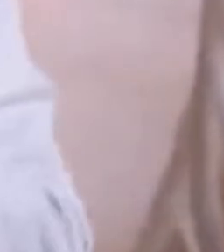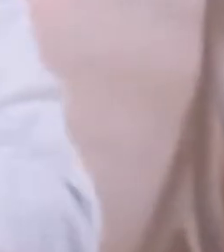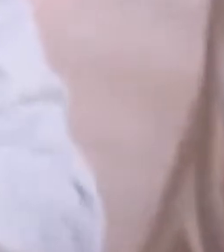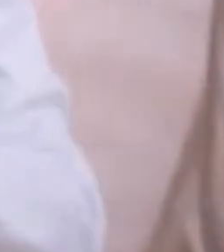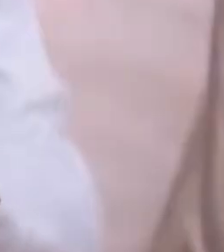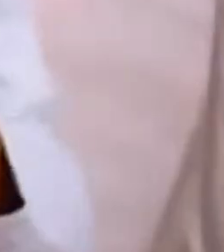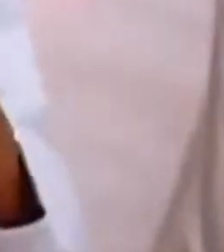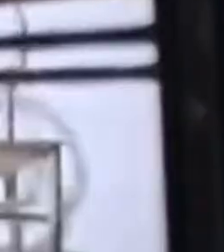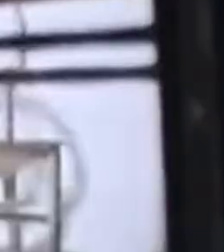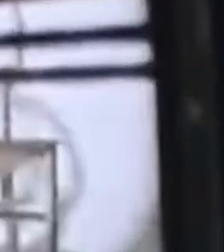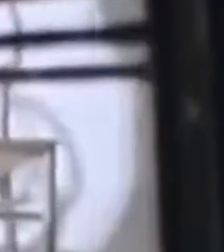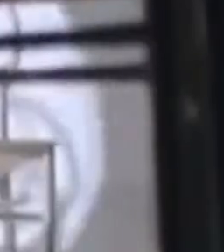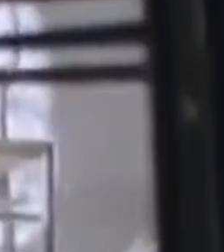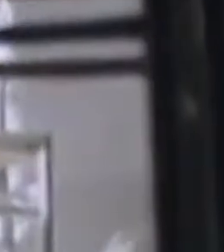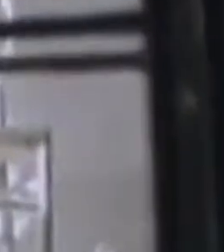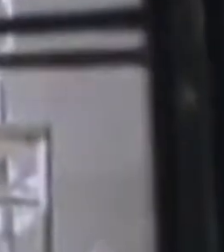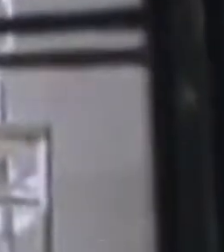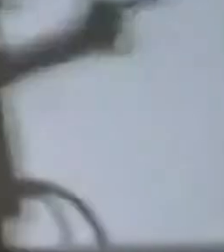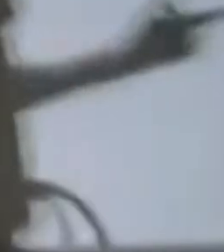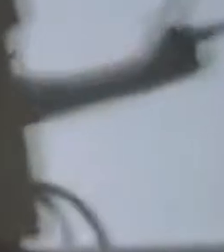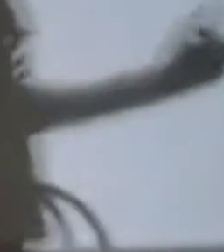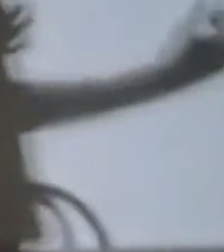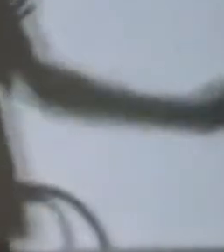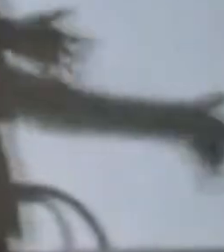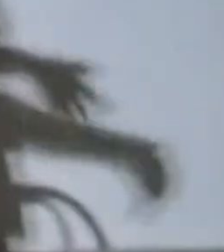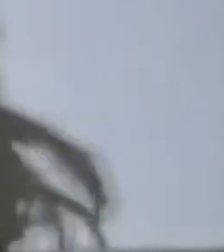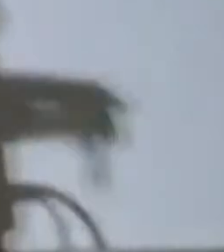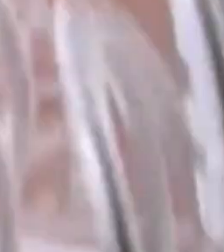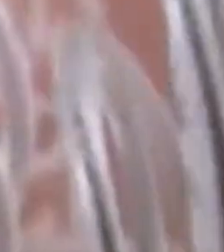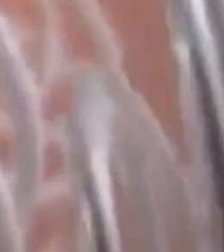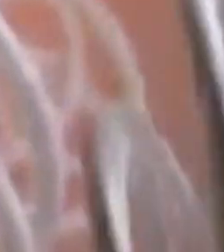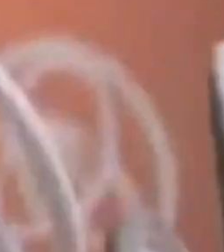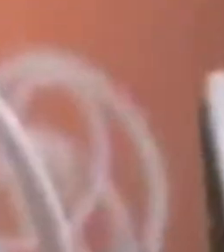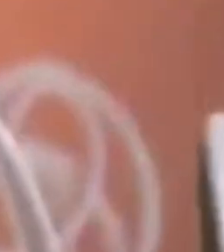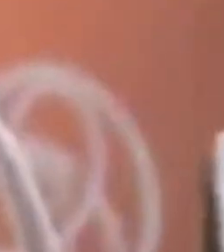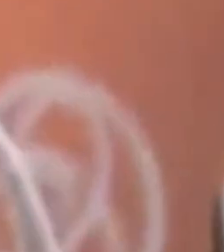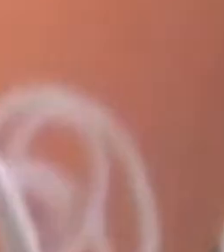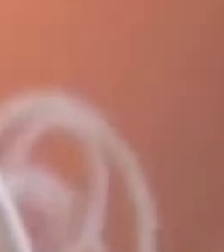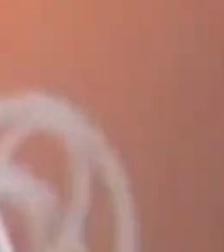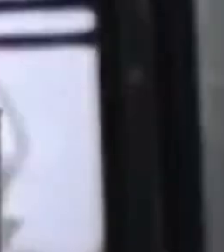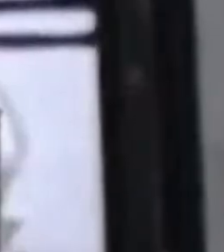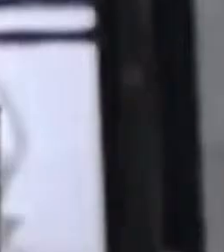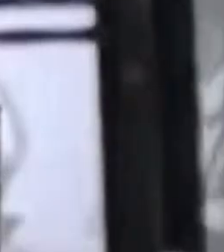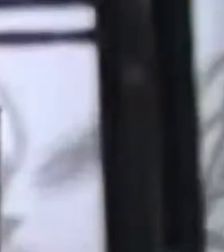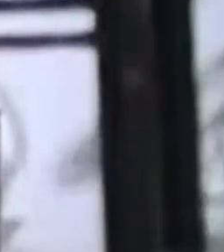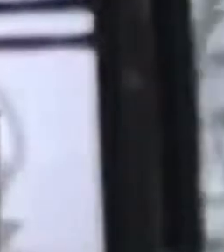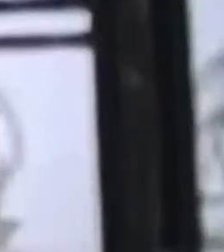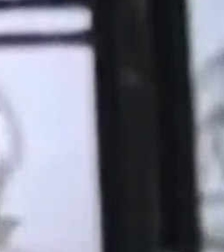fool, so I choke it out.